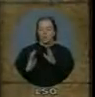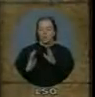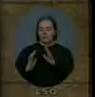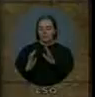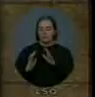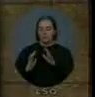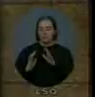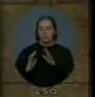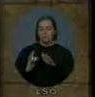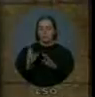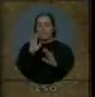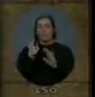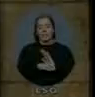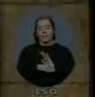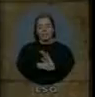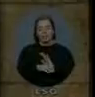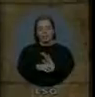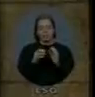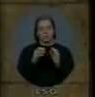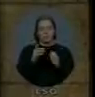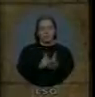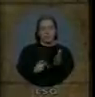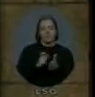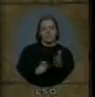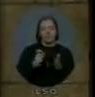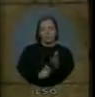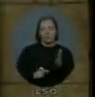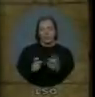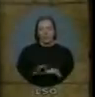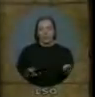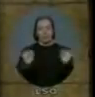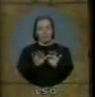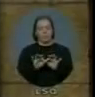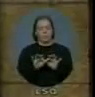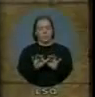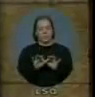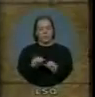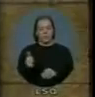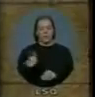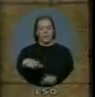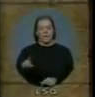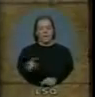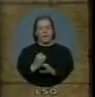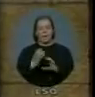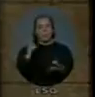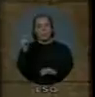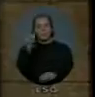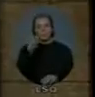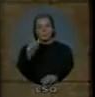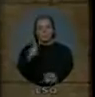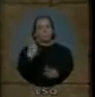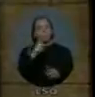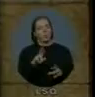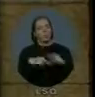hidden from the public. Oh, no. We have extravagant limousine rides to Conservative Party meetings. Oh. Flights across the country for which there are